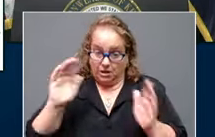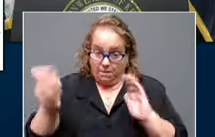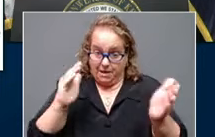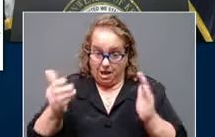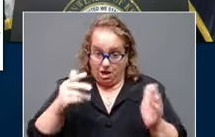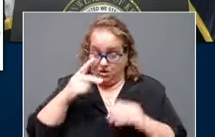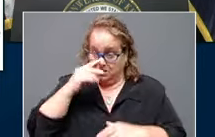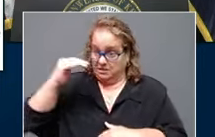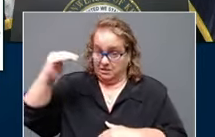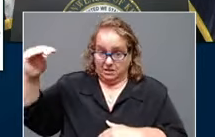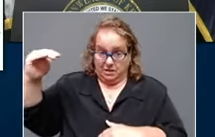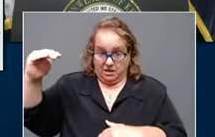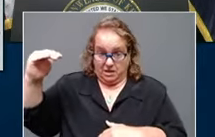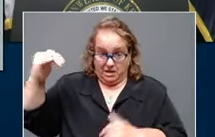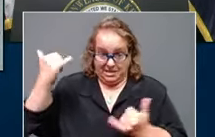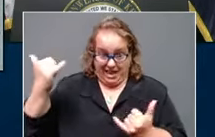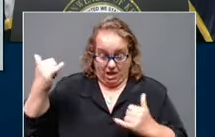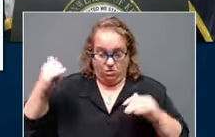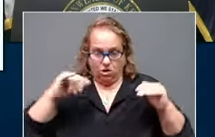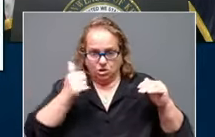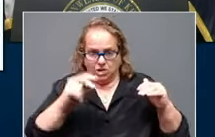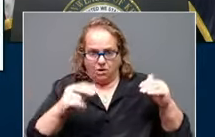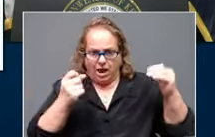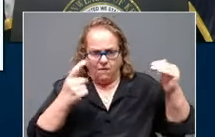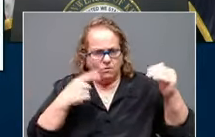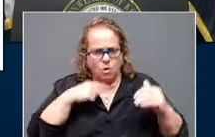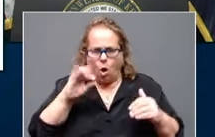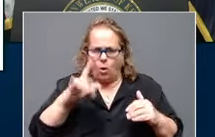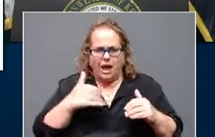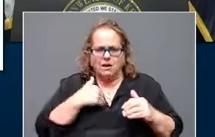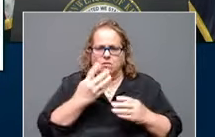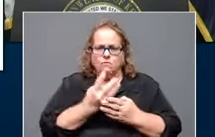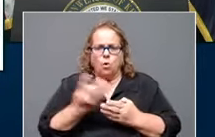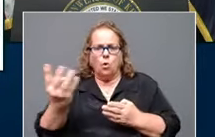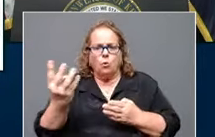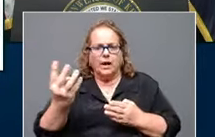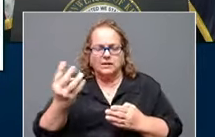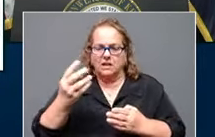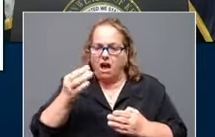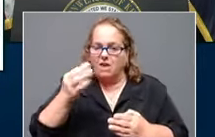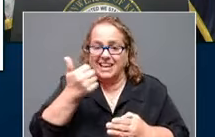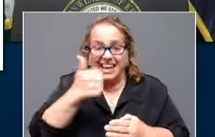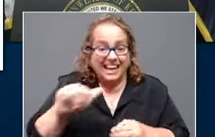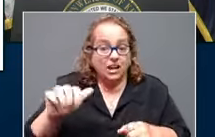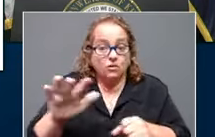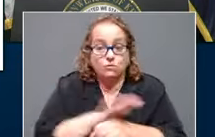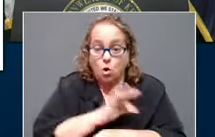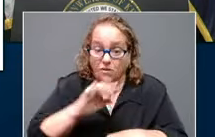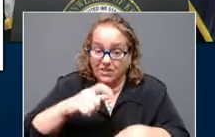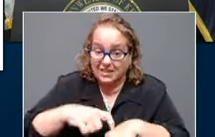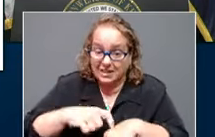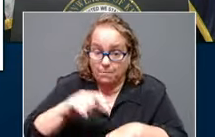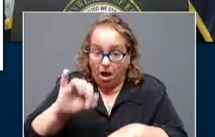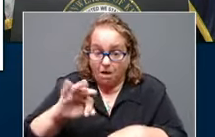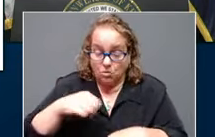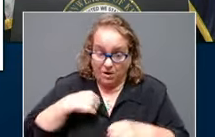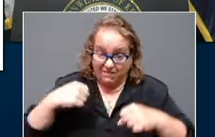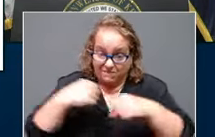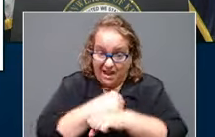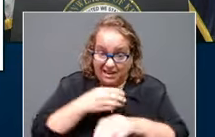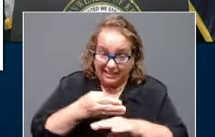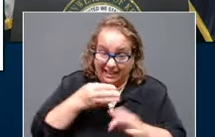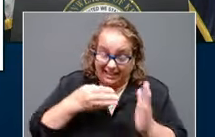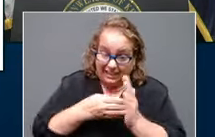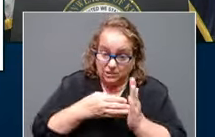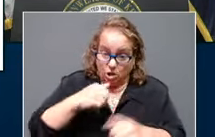11.05%. And when we look at the positivity rate and its rise, we see it continue to grow, even though we are at